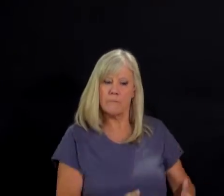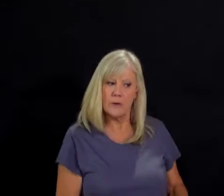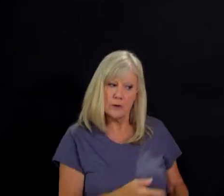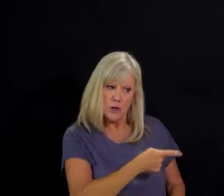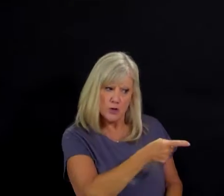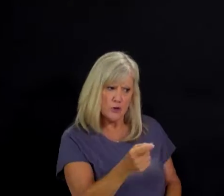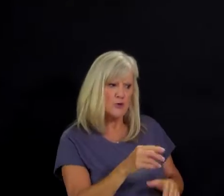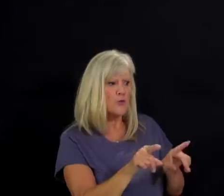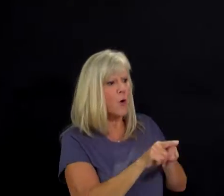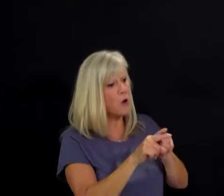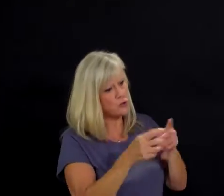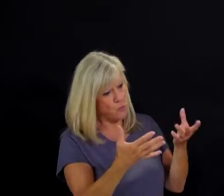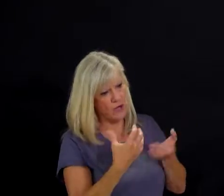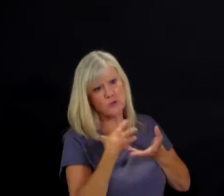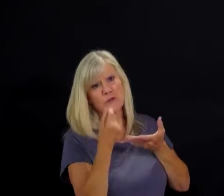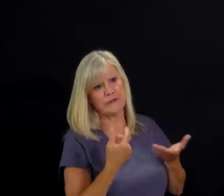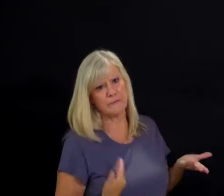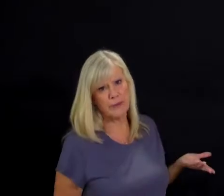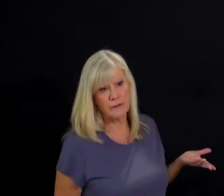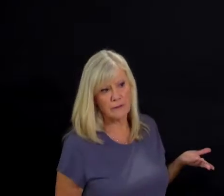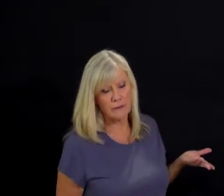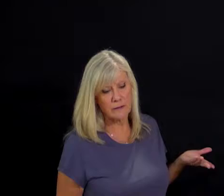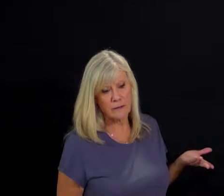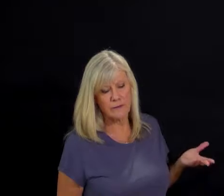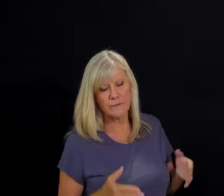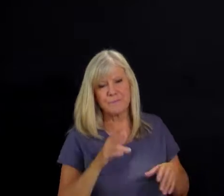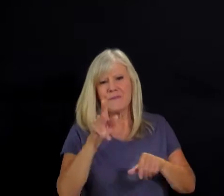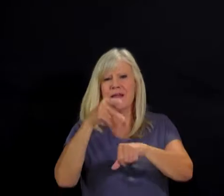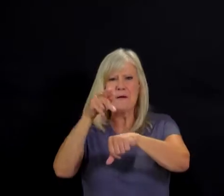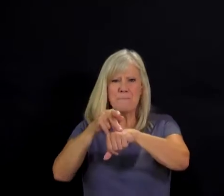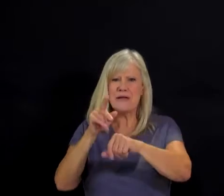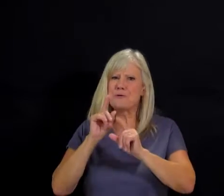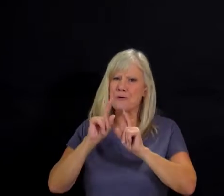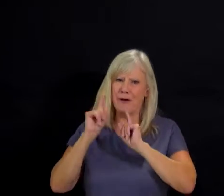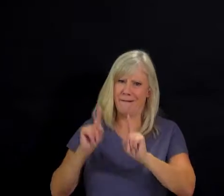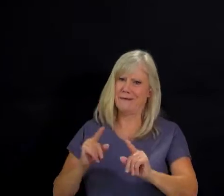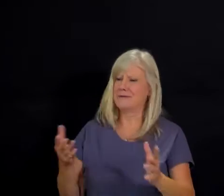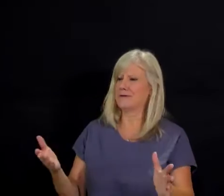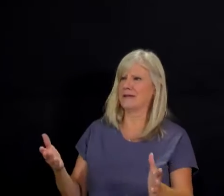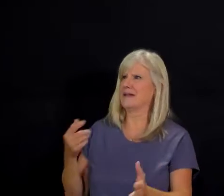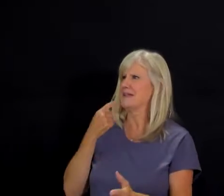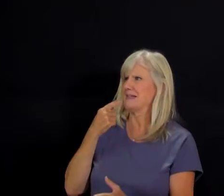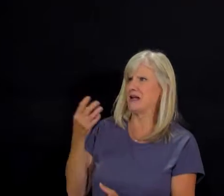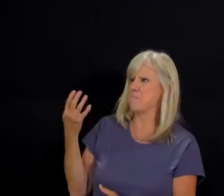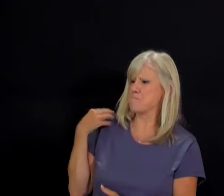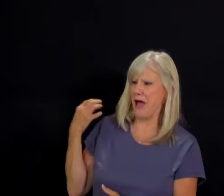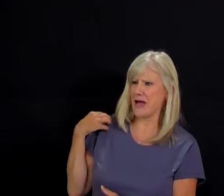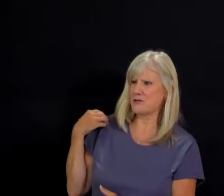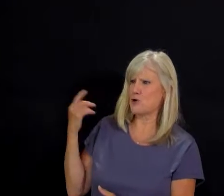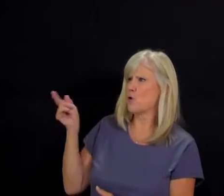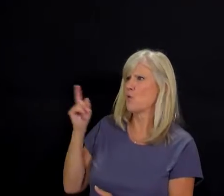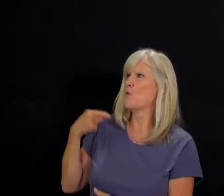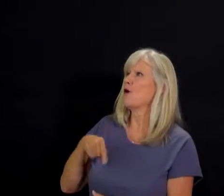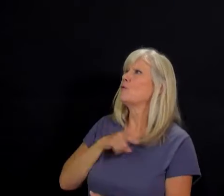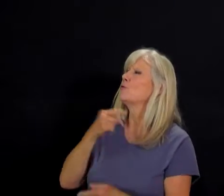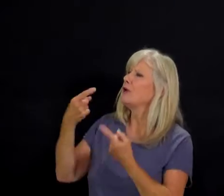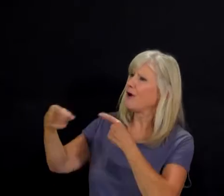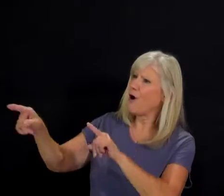also want to leave?" Simon Peter answered him, Master, to whom shall we